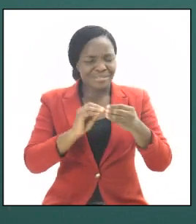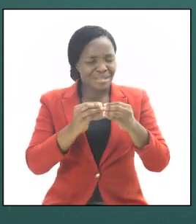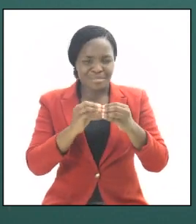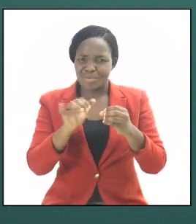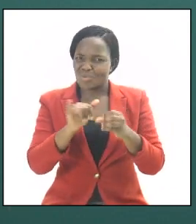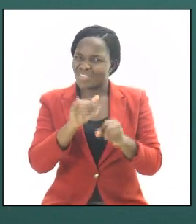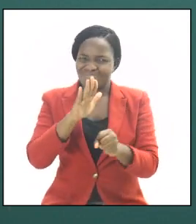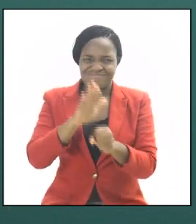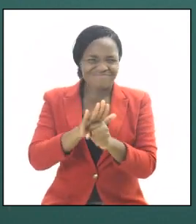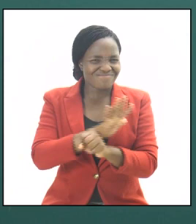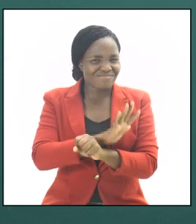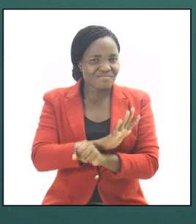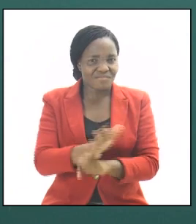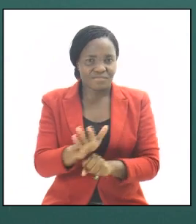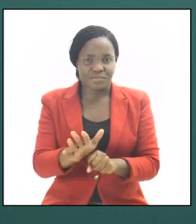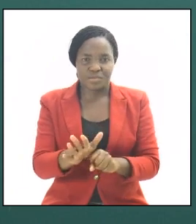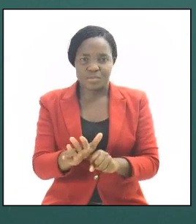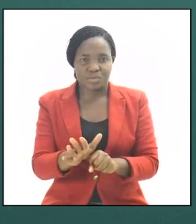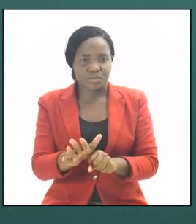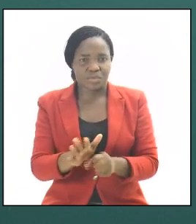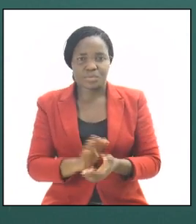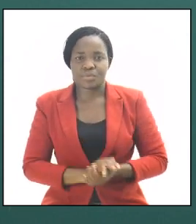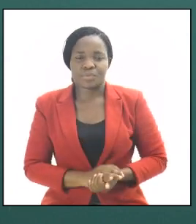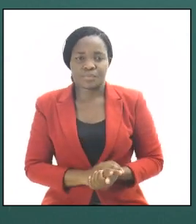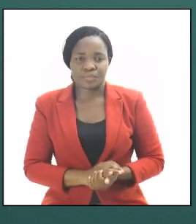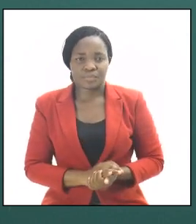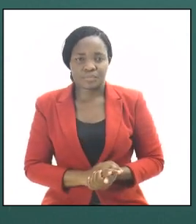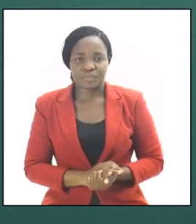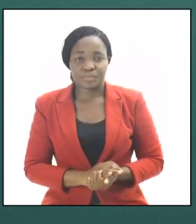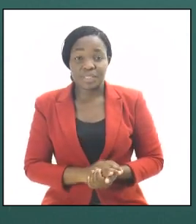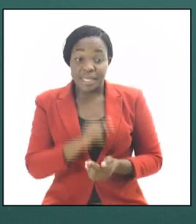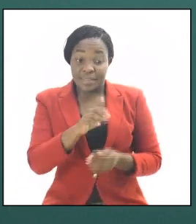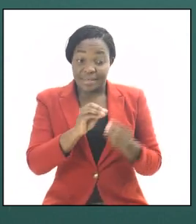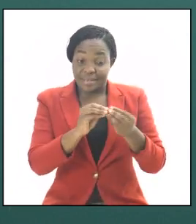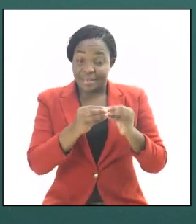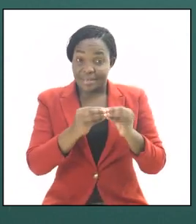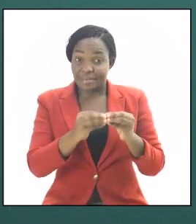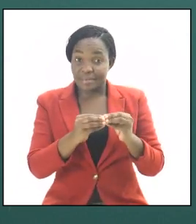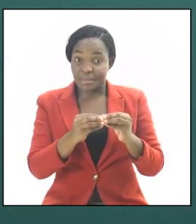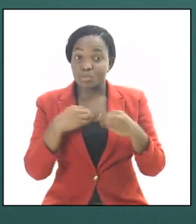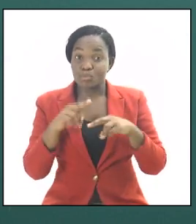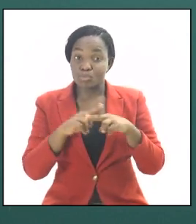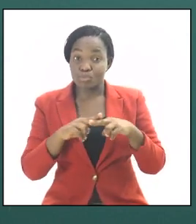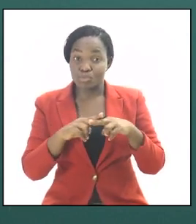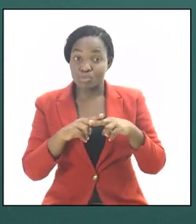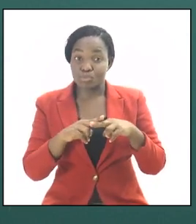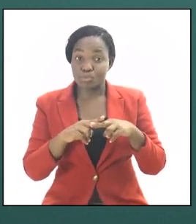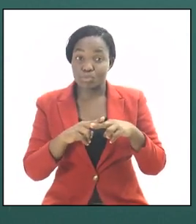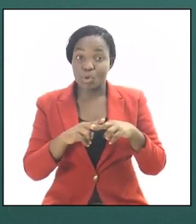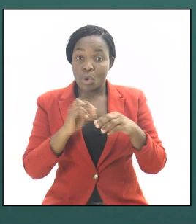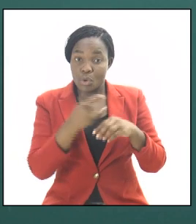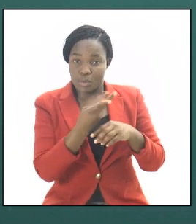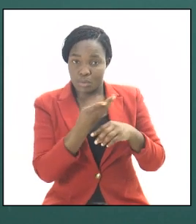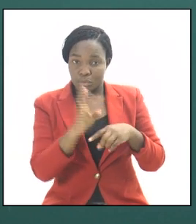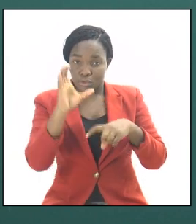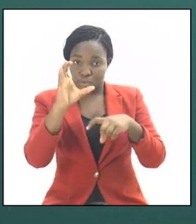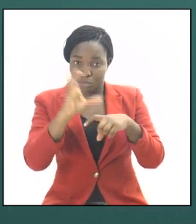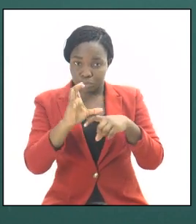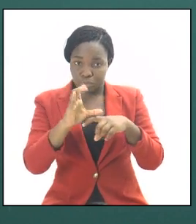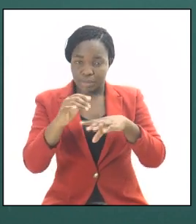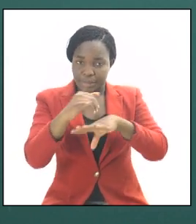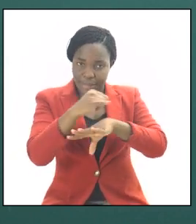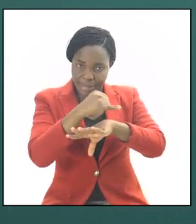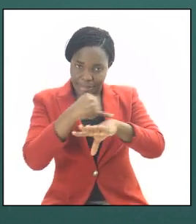59.3 centimeters squared. To find the radius, we must divide 59.3